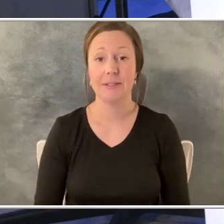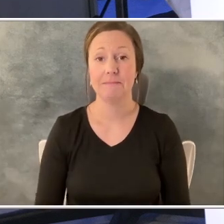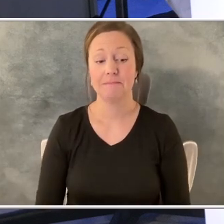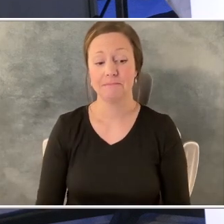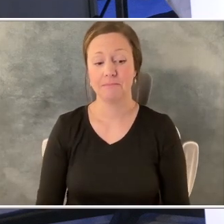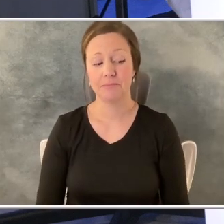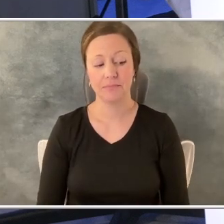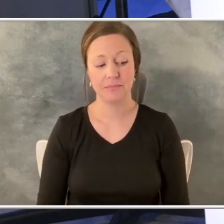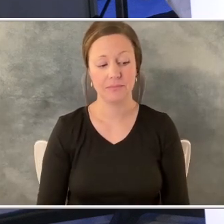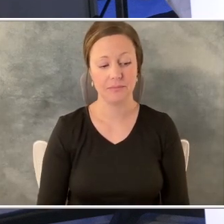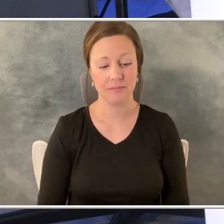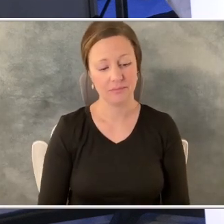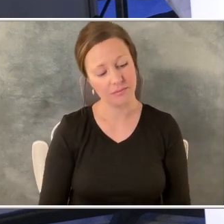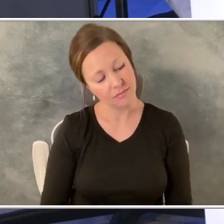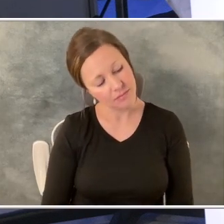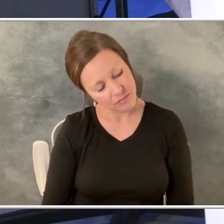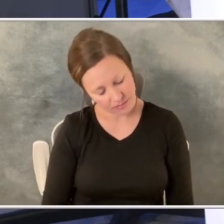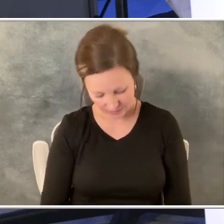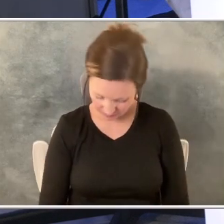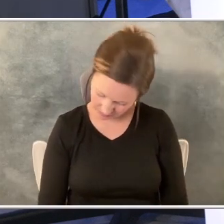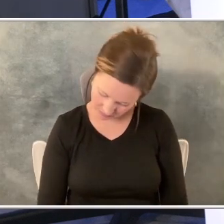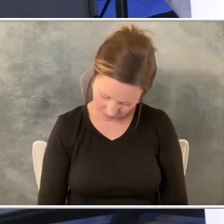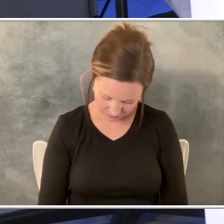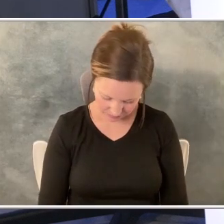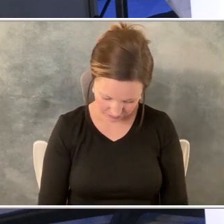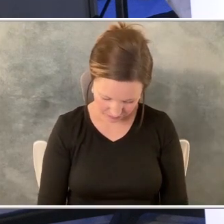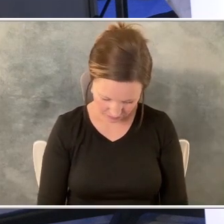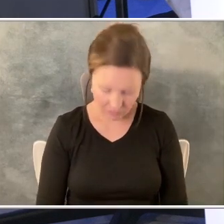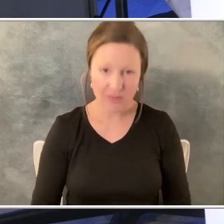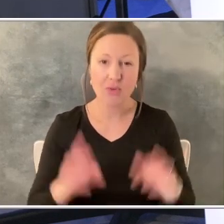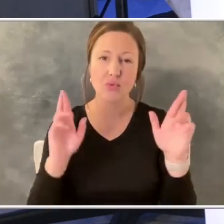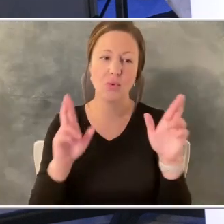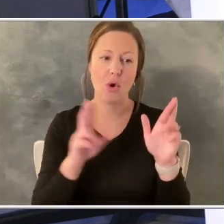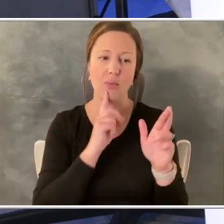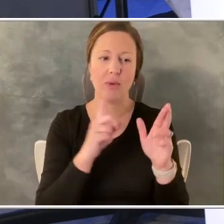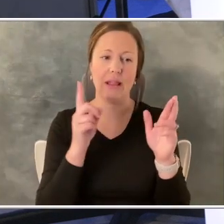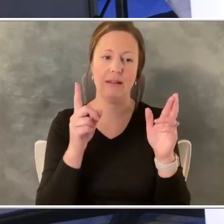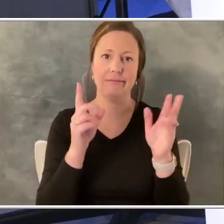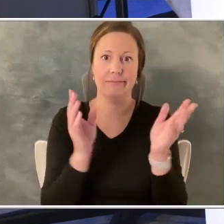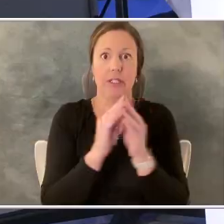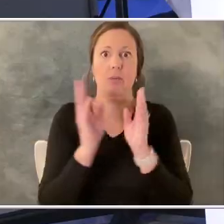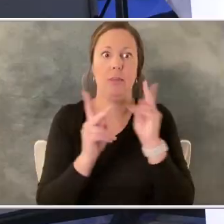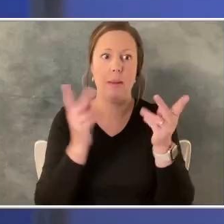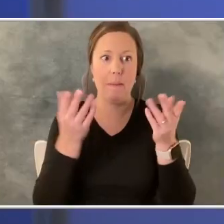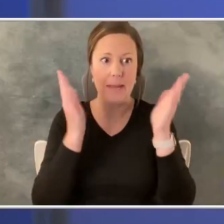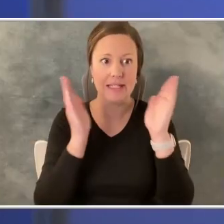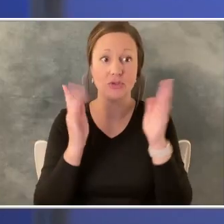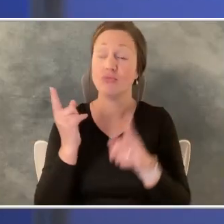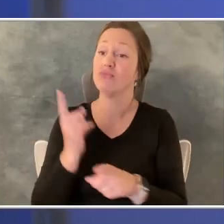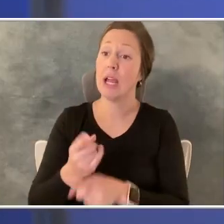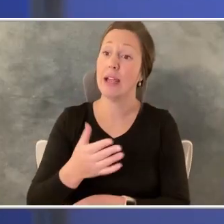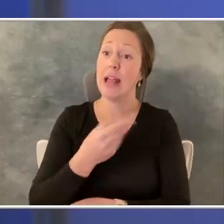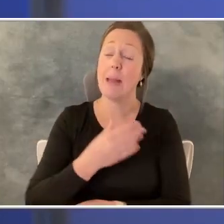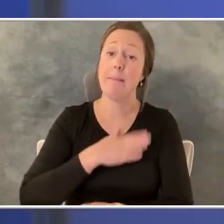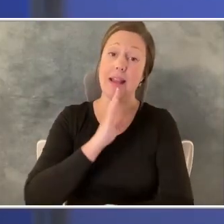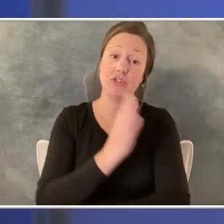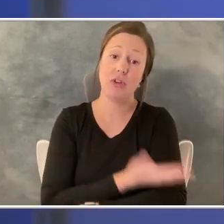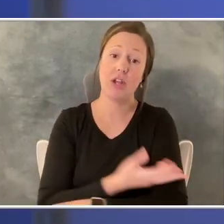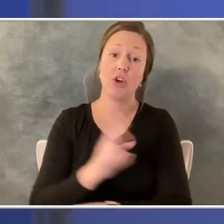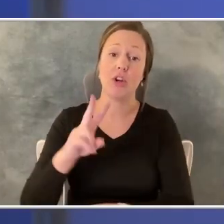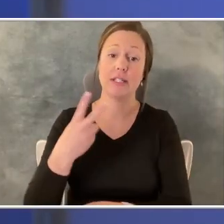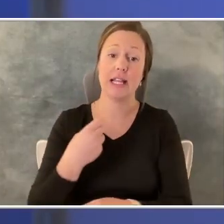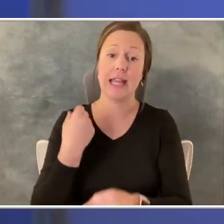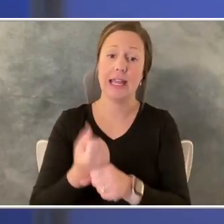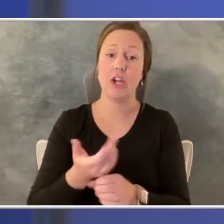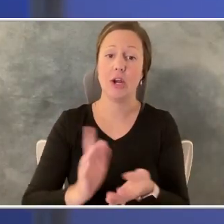the hope is coming in the way of people paying attention. Right, and my daughter is in medical school, so she's a second-year medical student, and